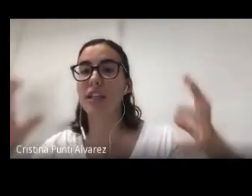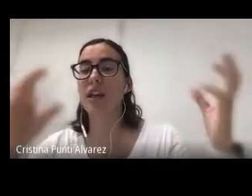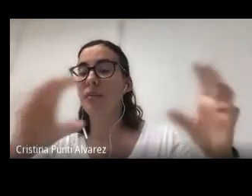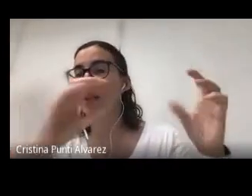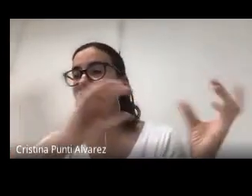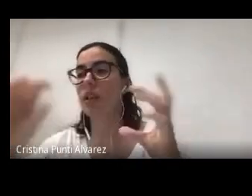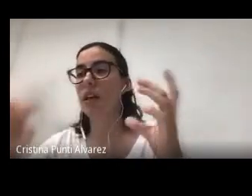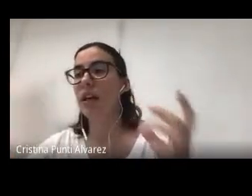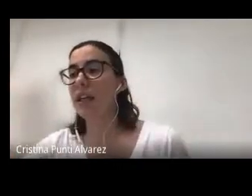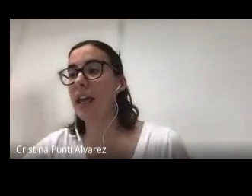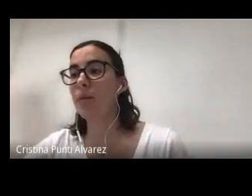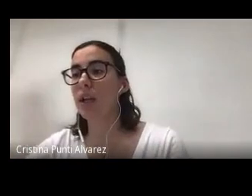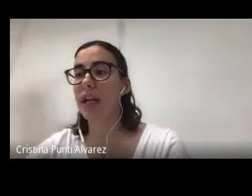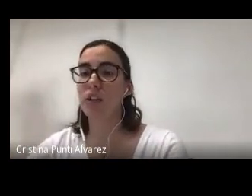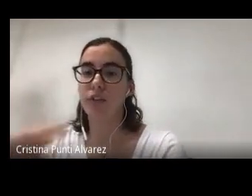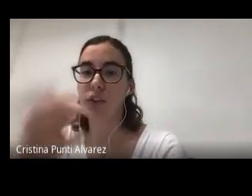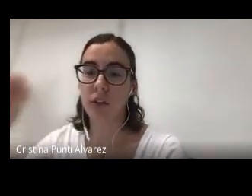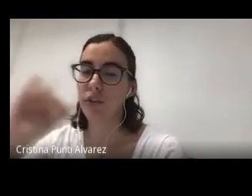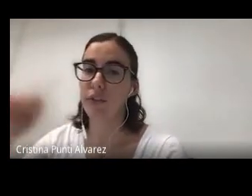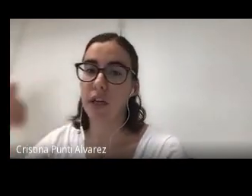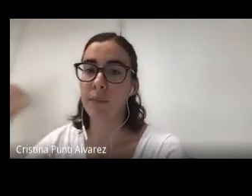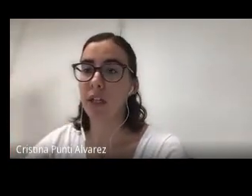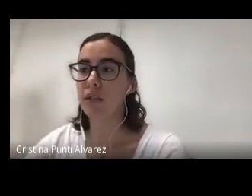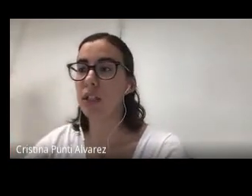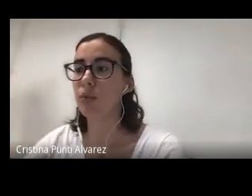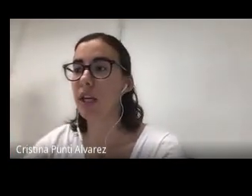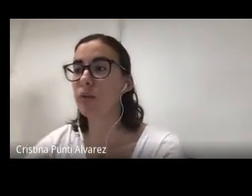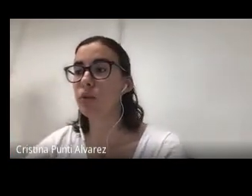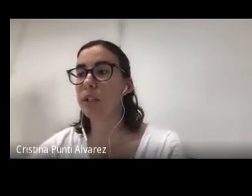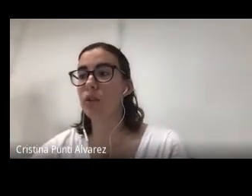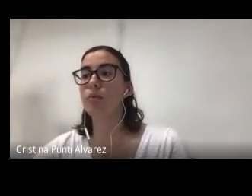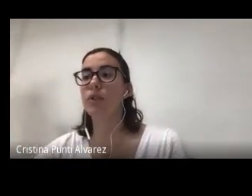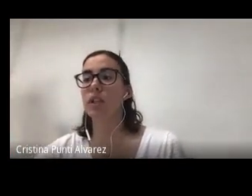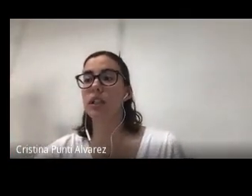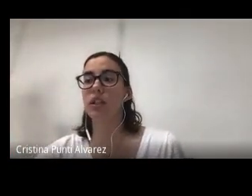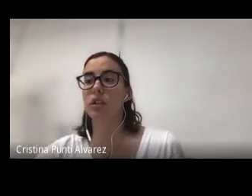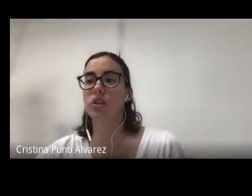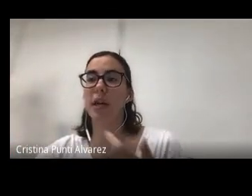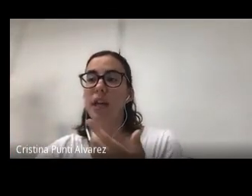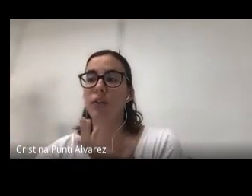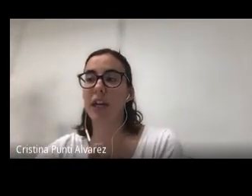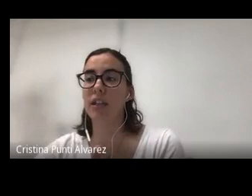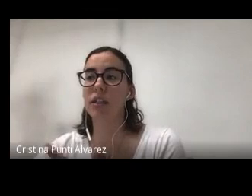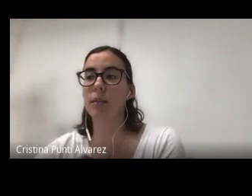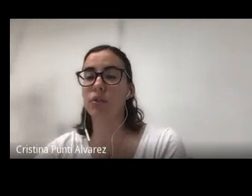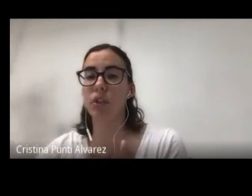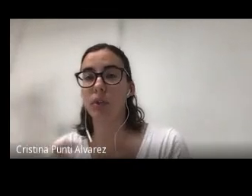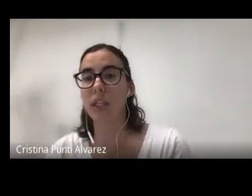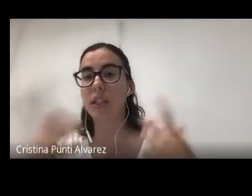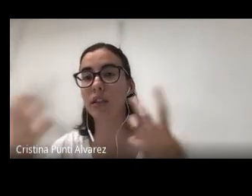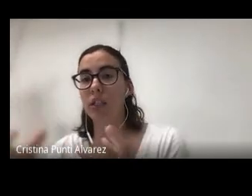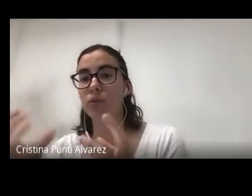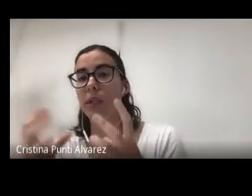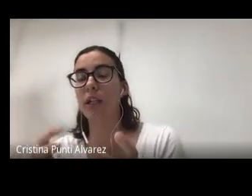make sense, but just like every line of material that we had could be translated in some kind of hand similar to this